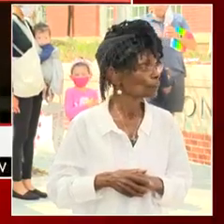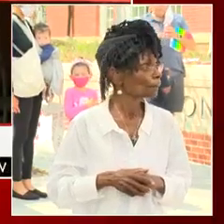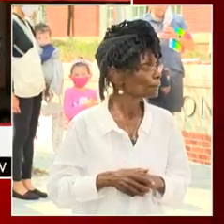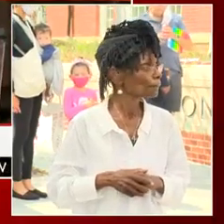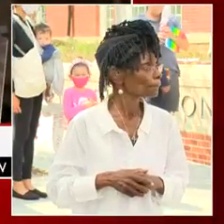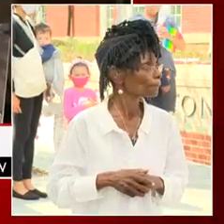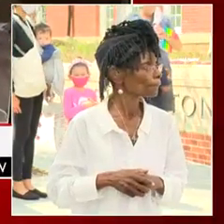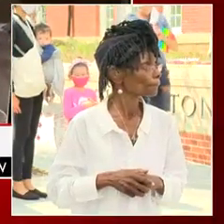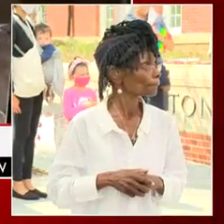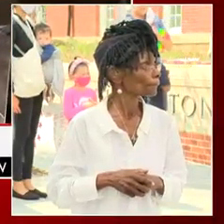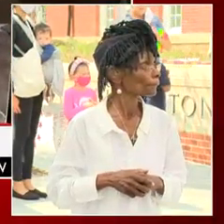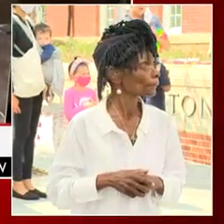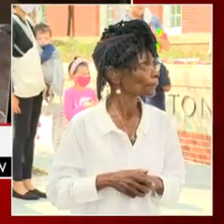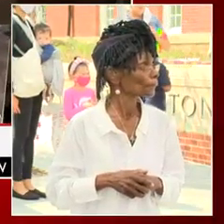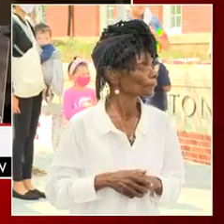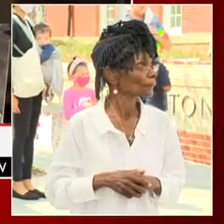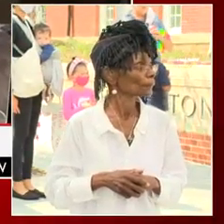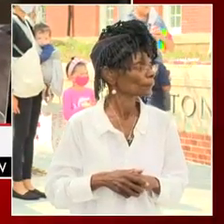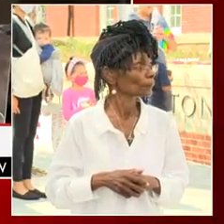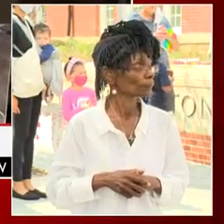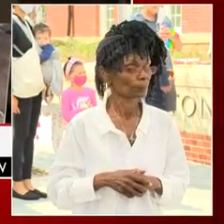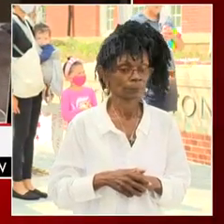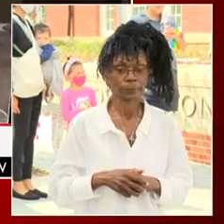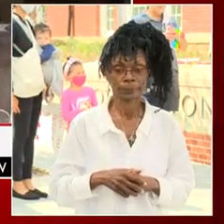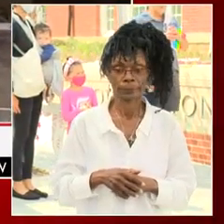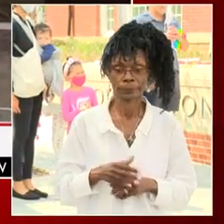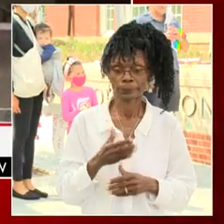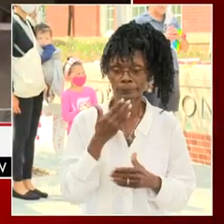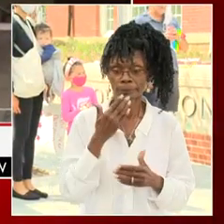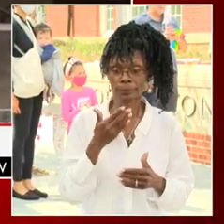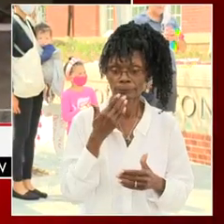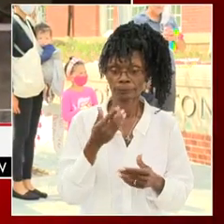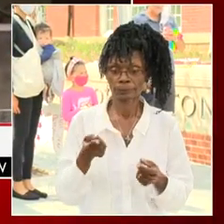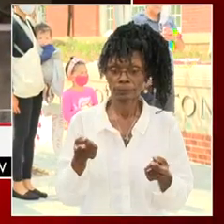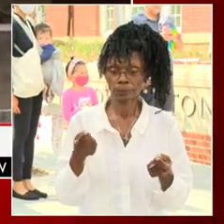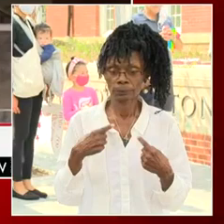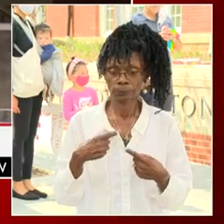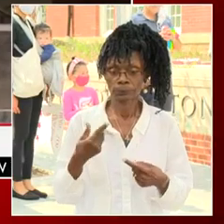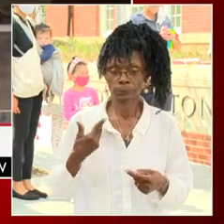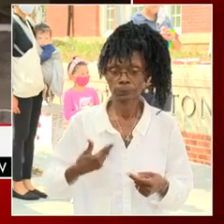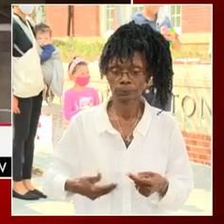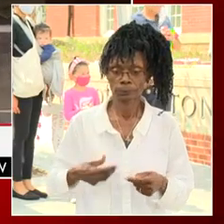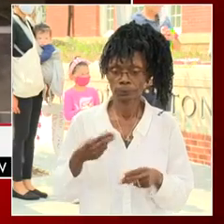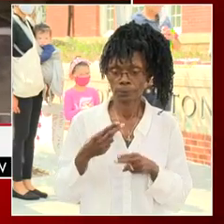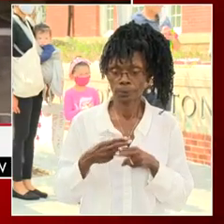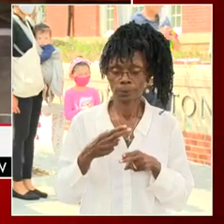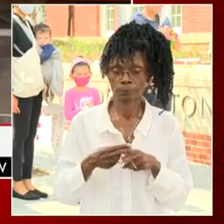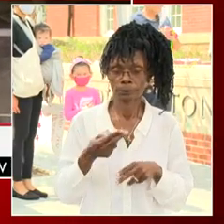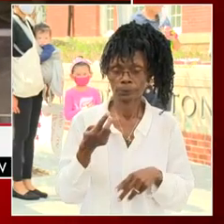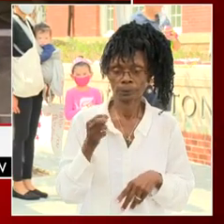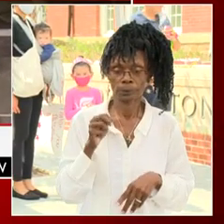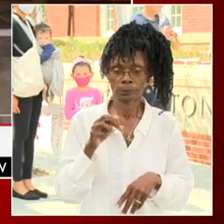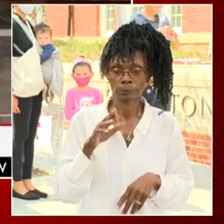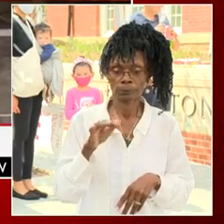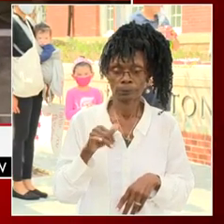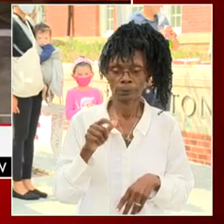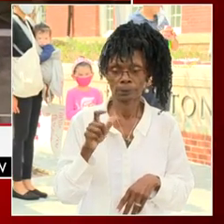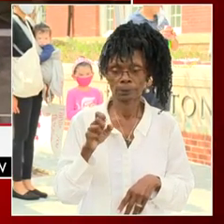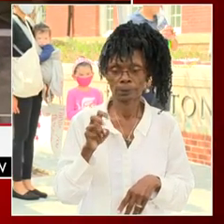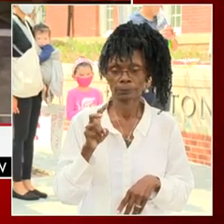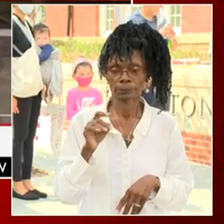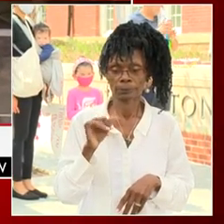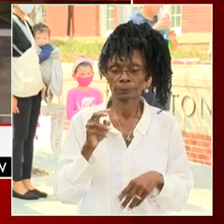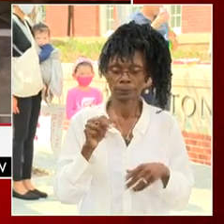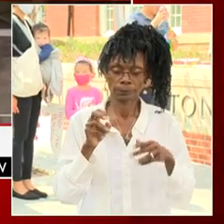Good afternoon, and thank you for coming. My name is Henry Levenstein, and I'm a fifth grade student at Eaton